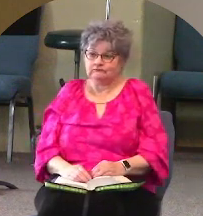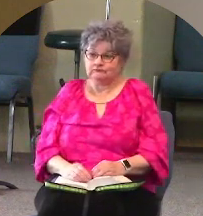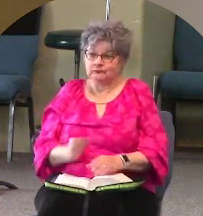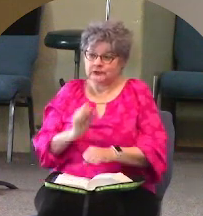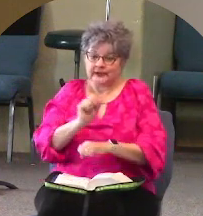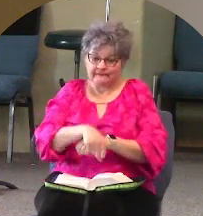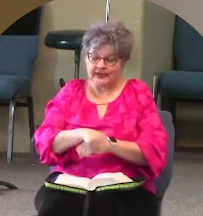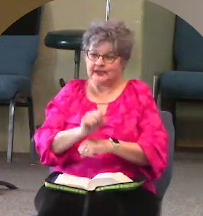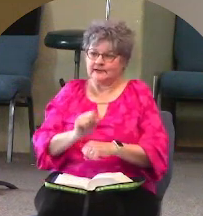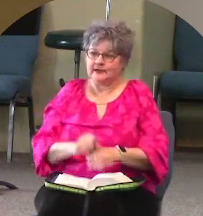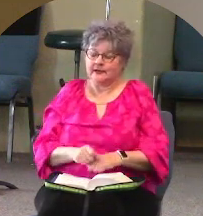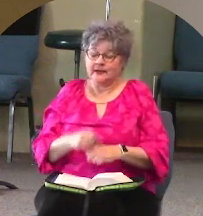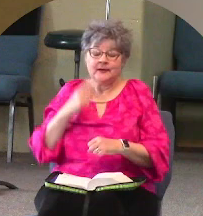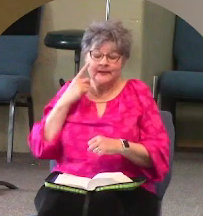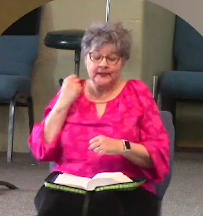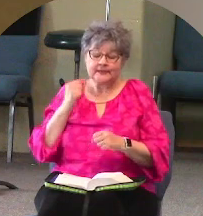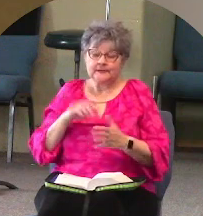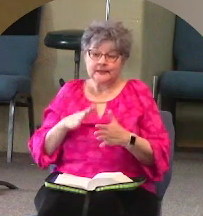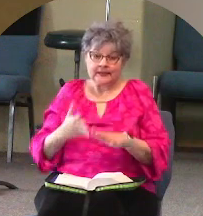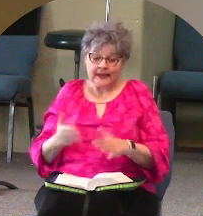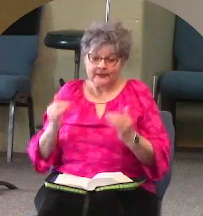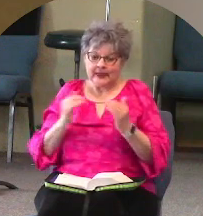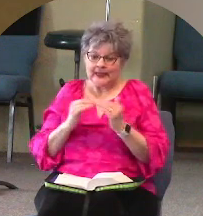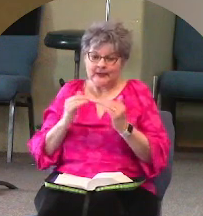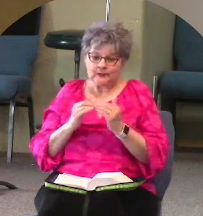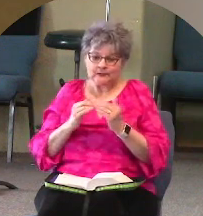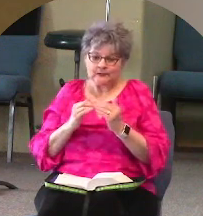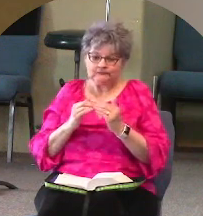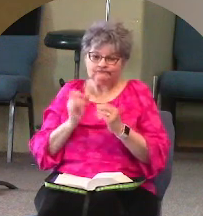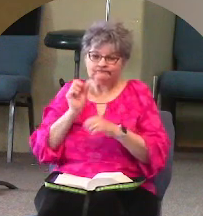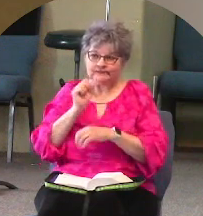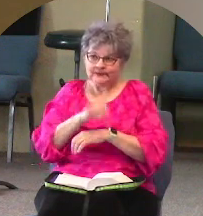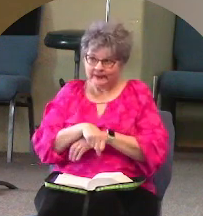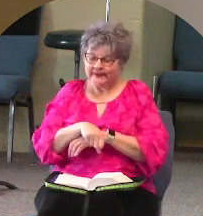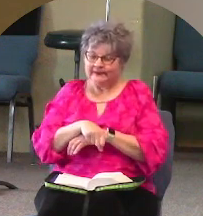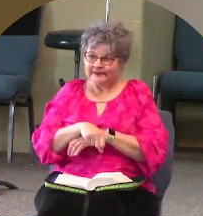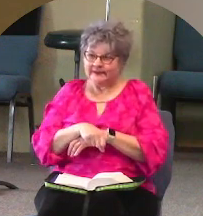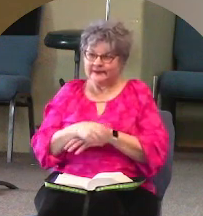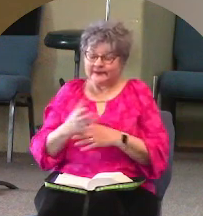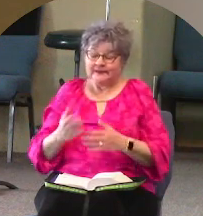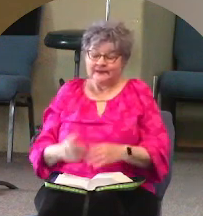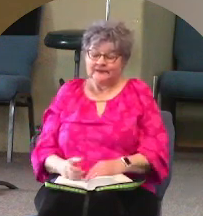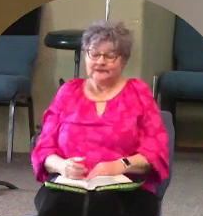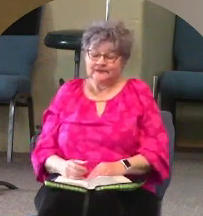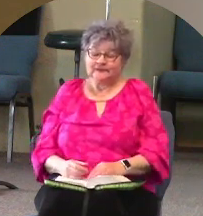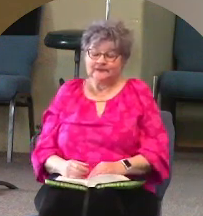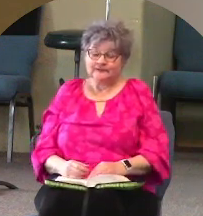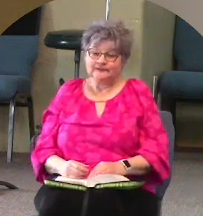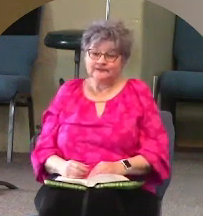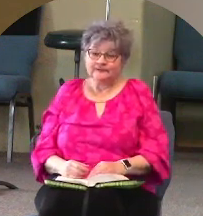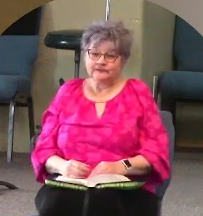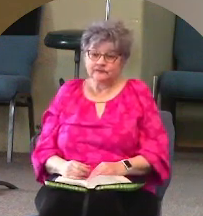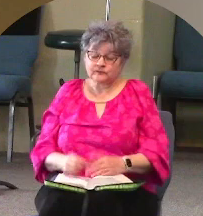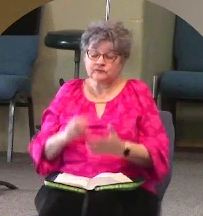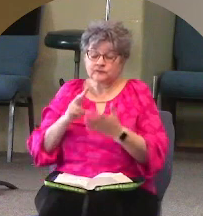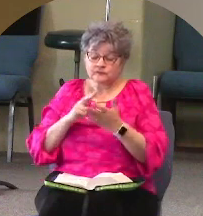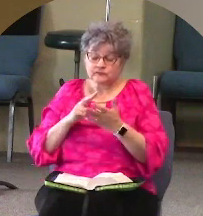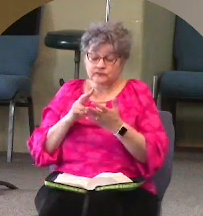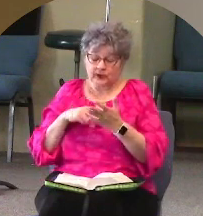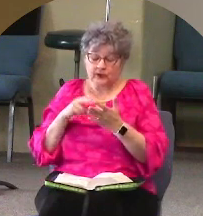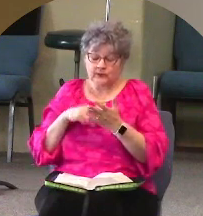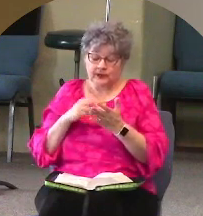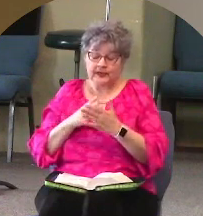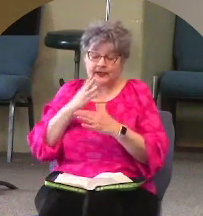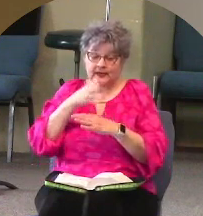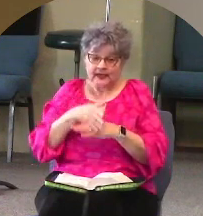Right? Because death equals loss. As a matter of fact, what I'm going to read next points to